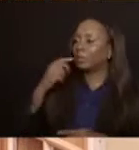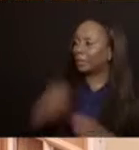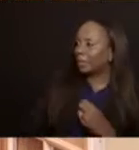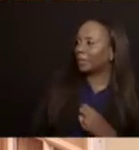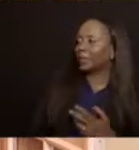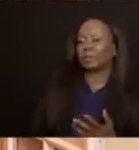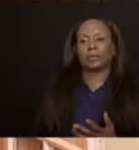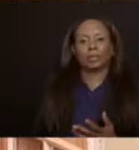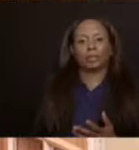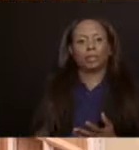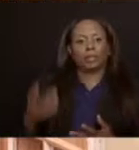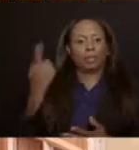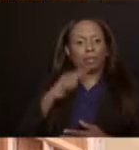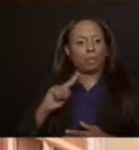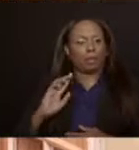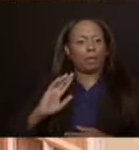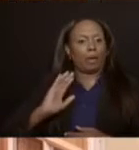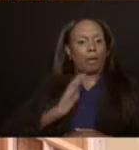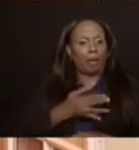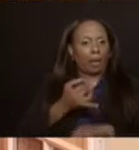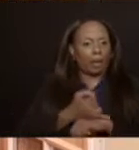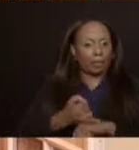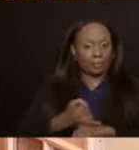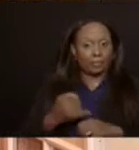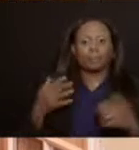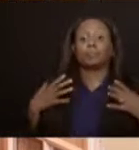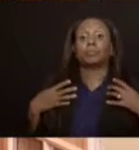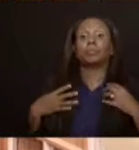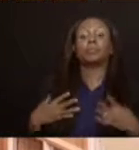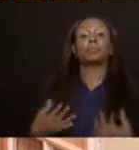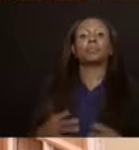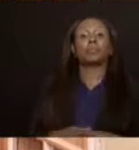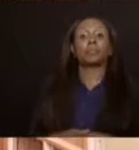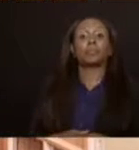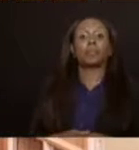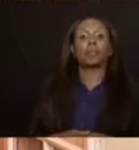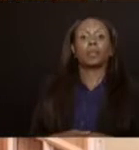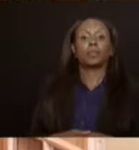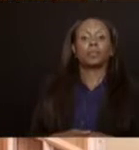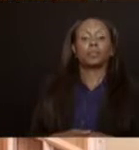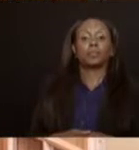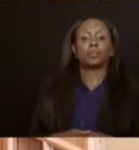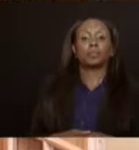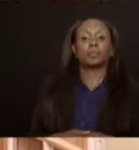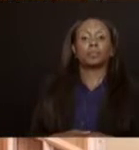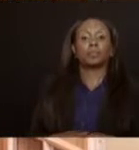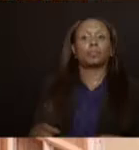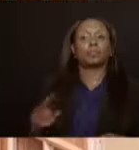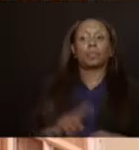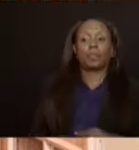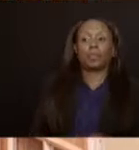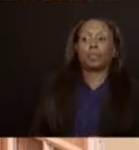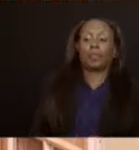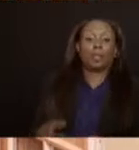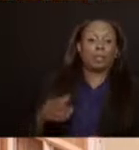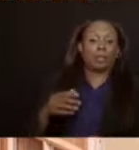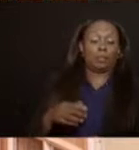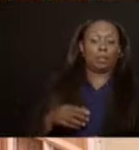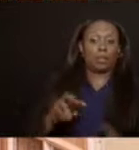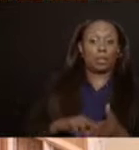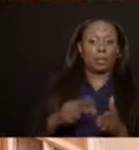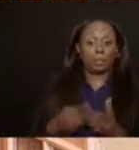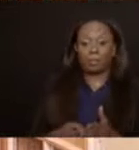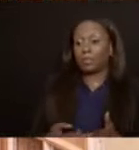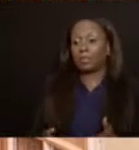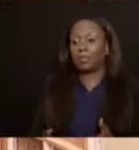the context of the island this size. But it does mean that there are consequences to the choices that you make. And we have said